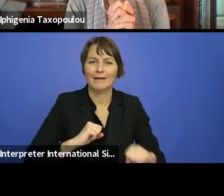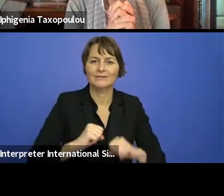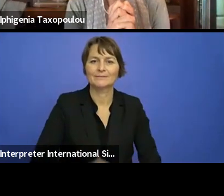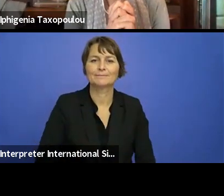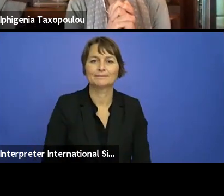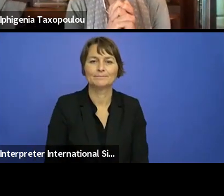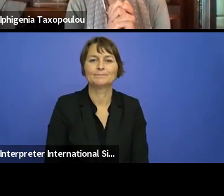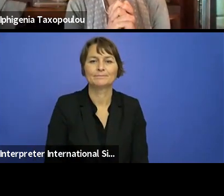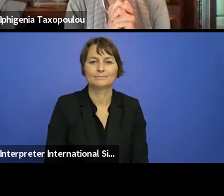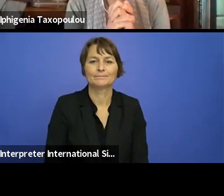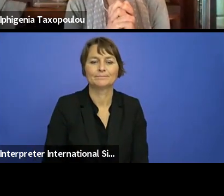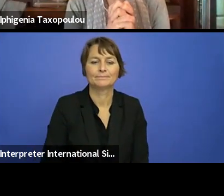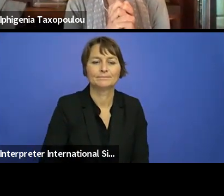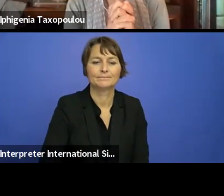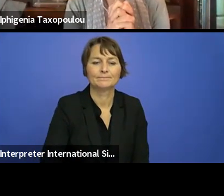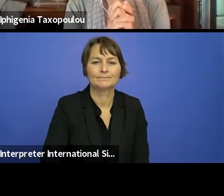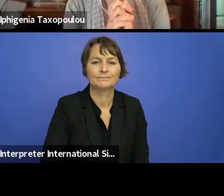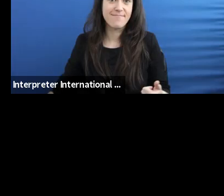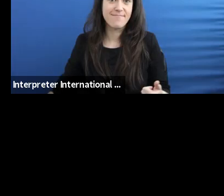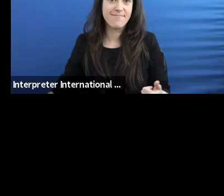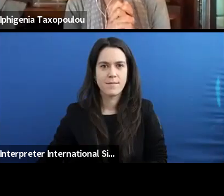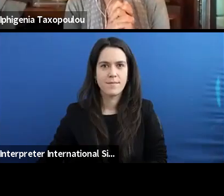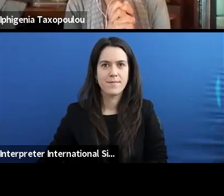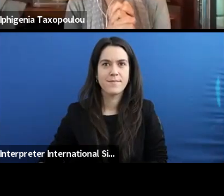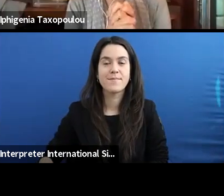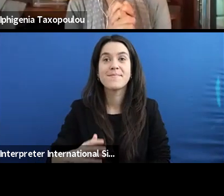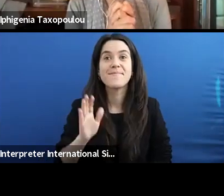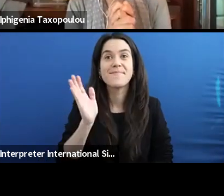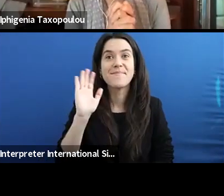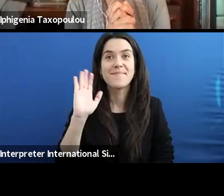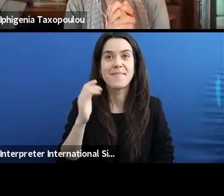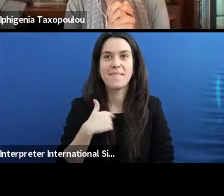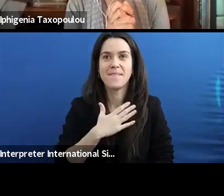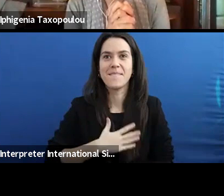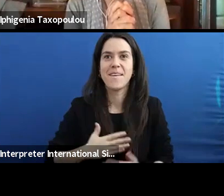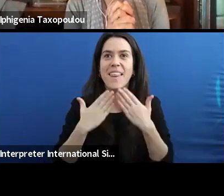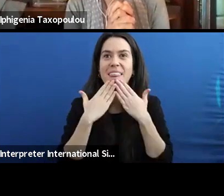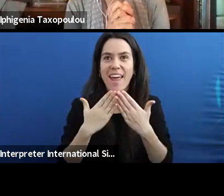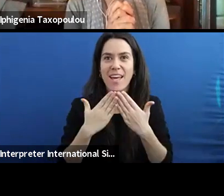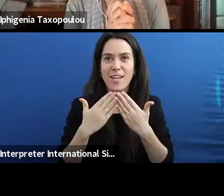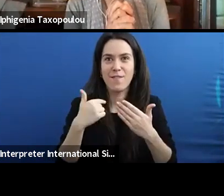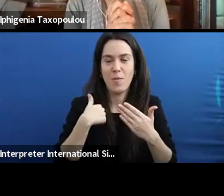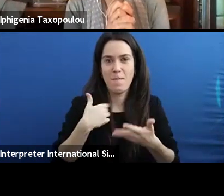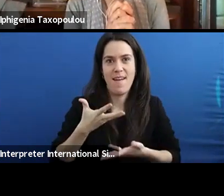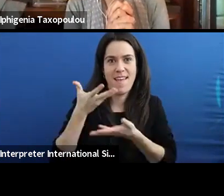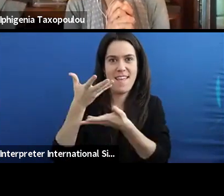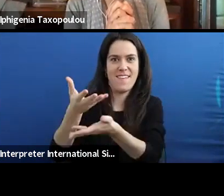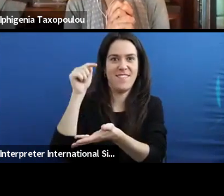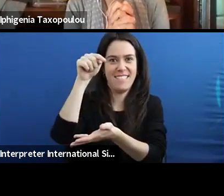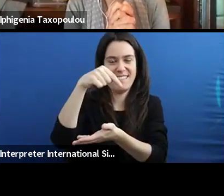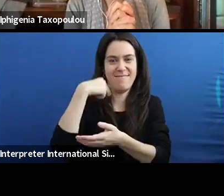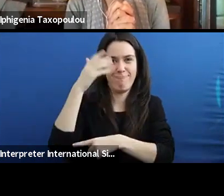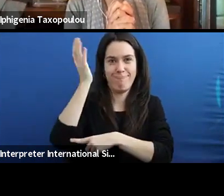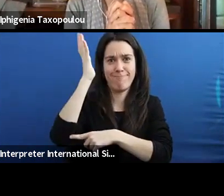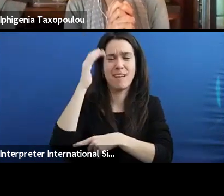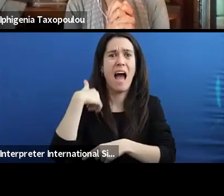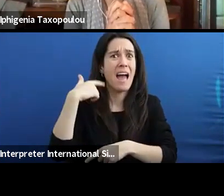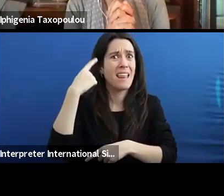Hello, I would like to thank for the invitation and happy to talk to everyone. So I think it is a necessity.